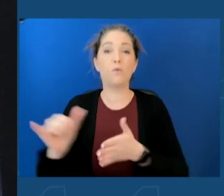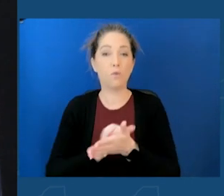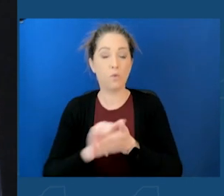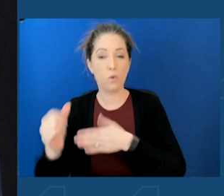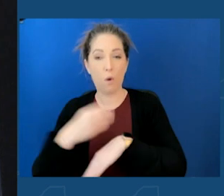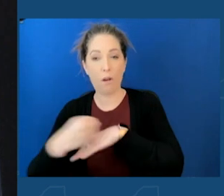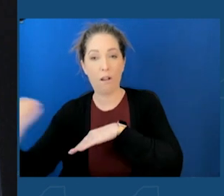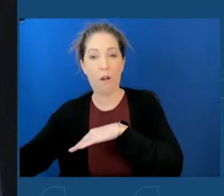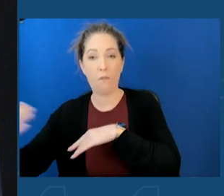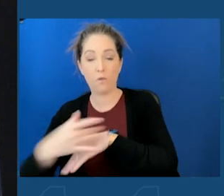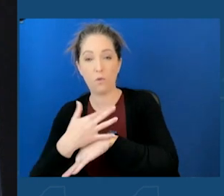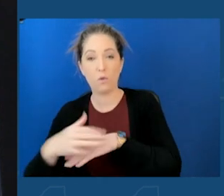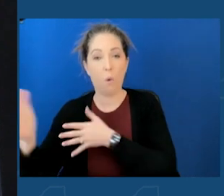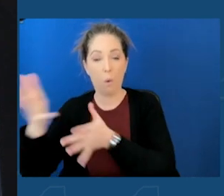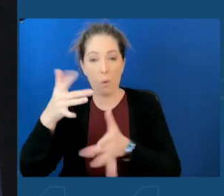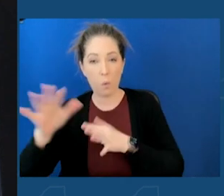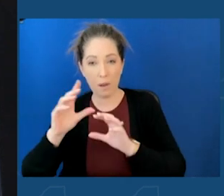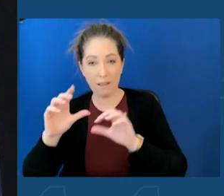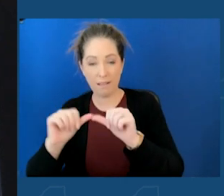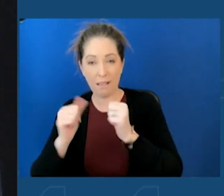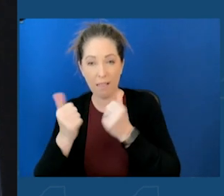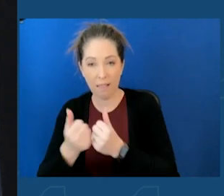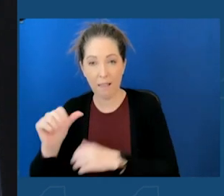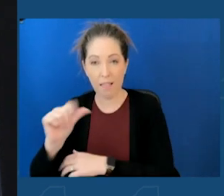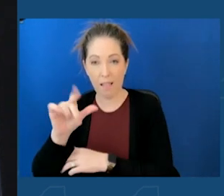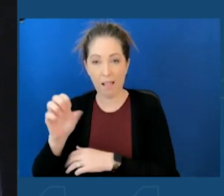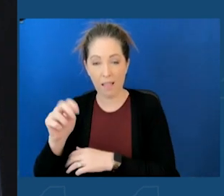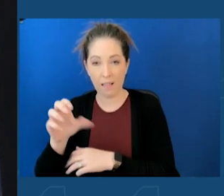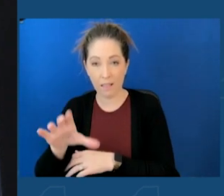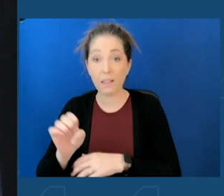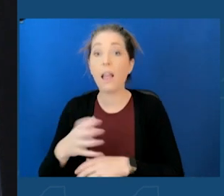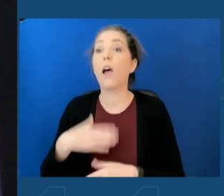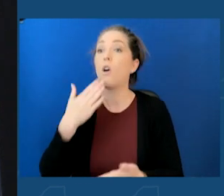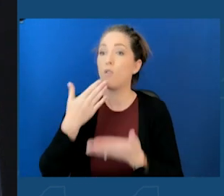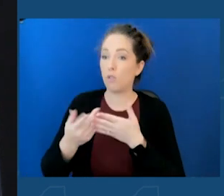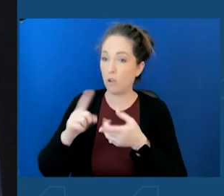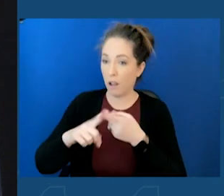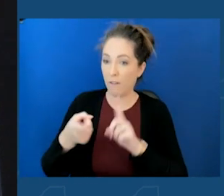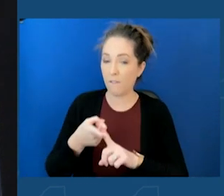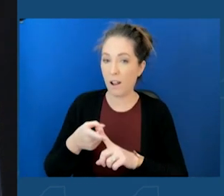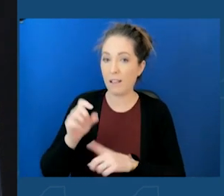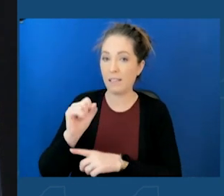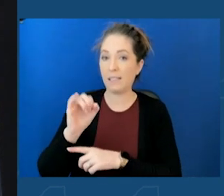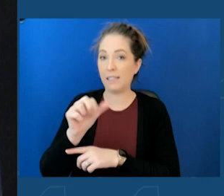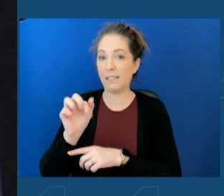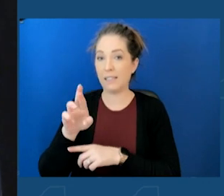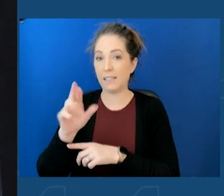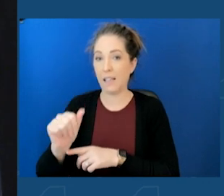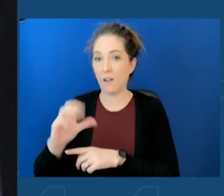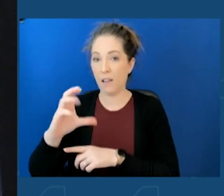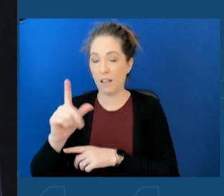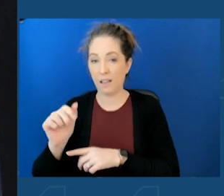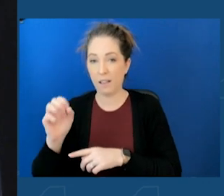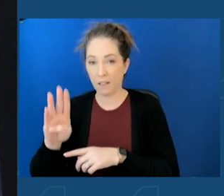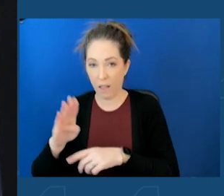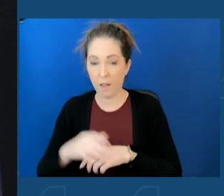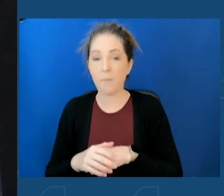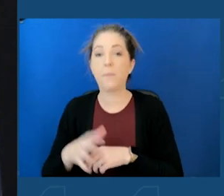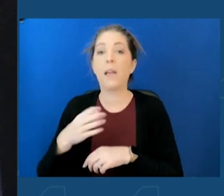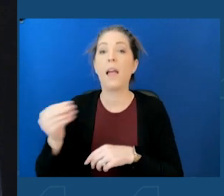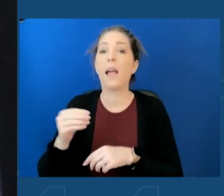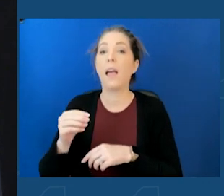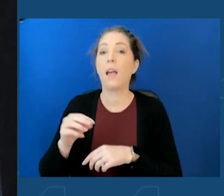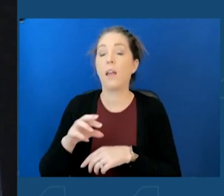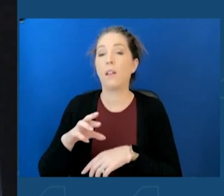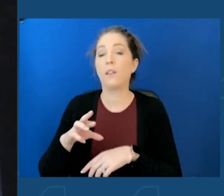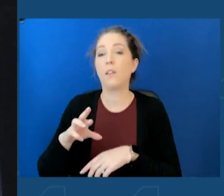and our good friends at the Sierra Club. And also Gordian from RELY, Renewable Energy Long Island. So I